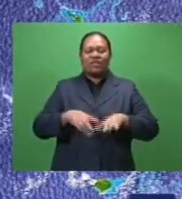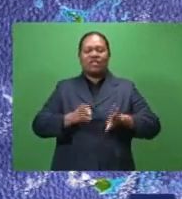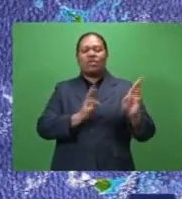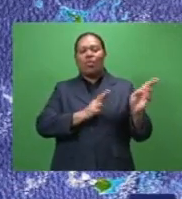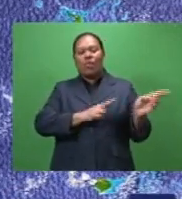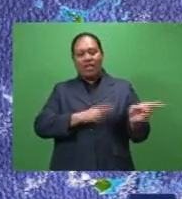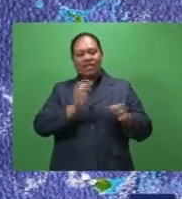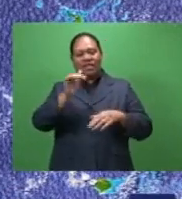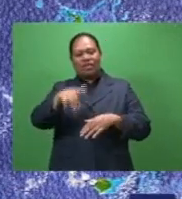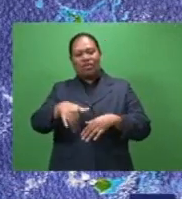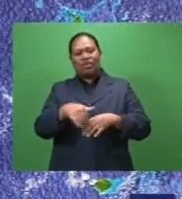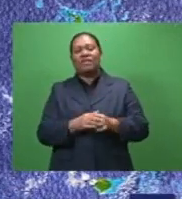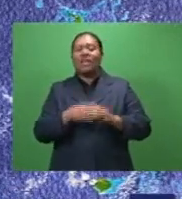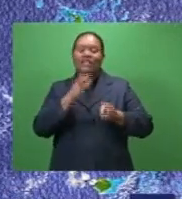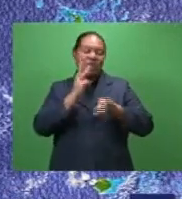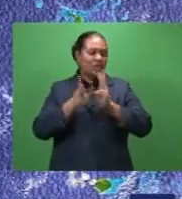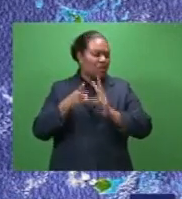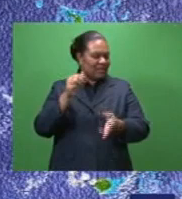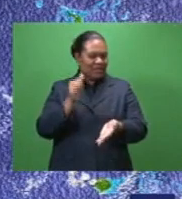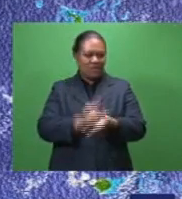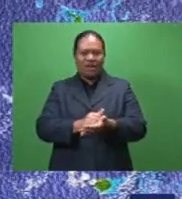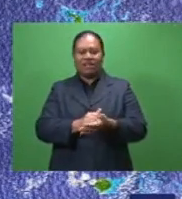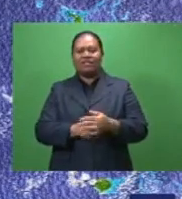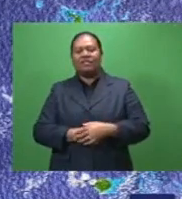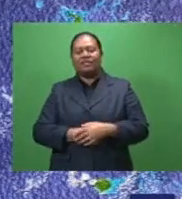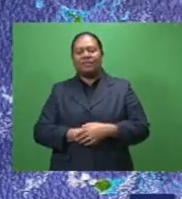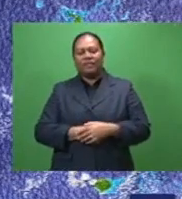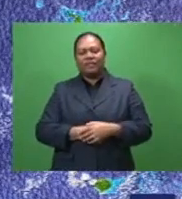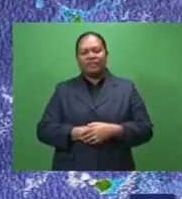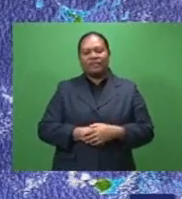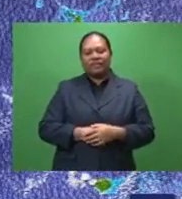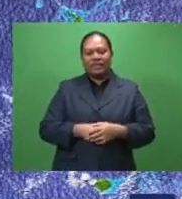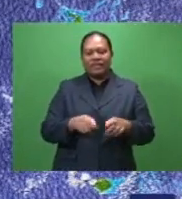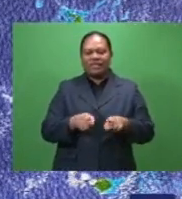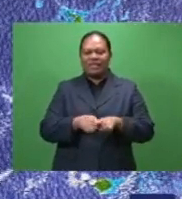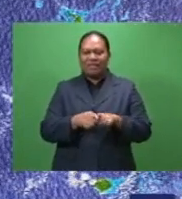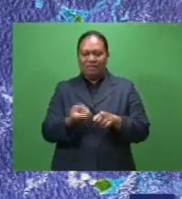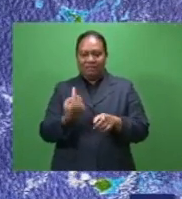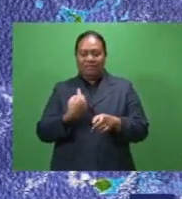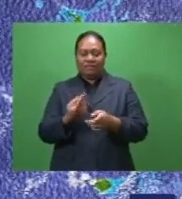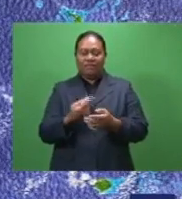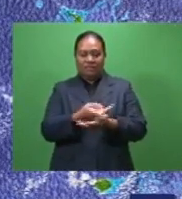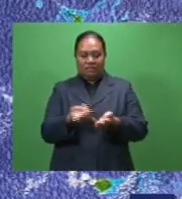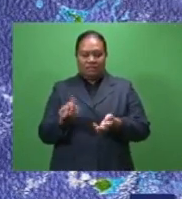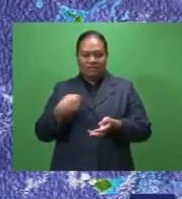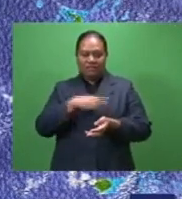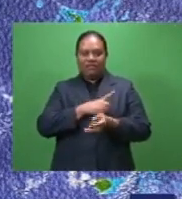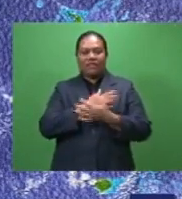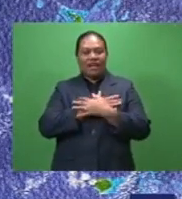home, the weather was just right and the kind you and I love. And